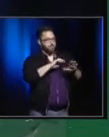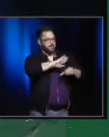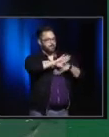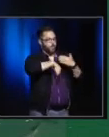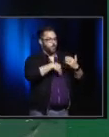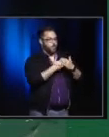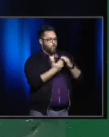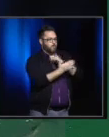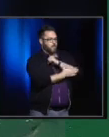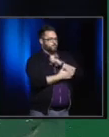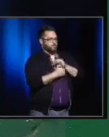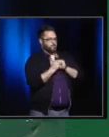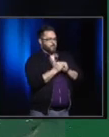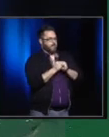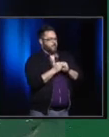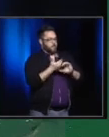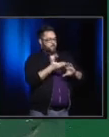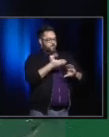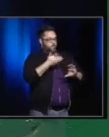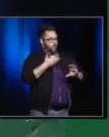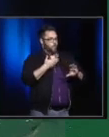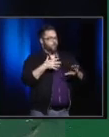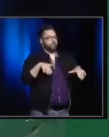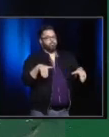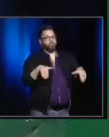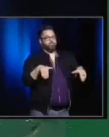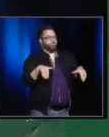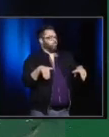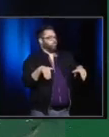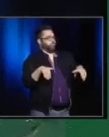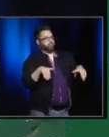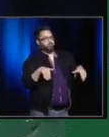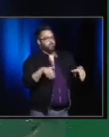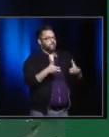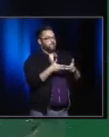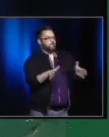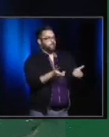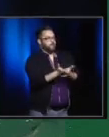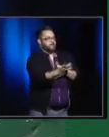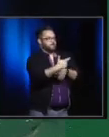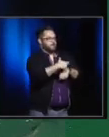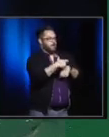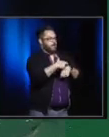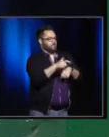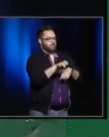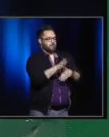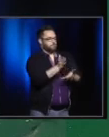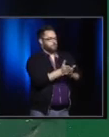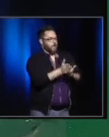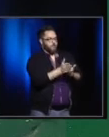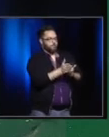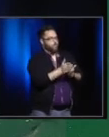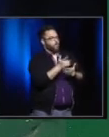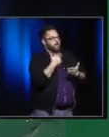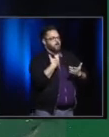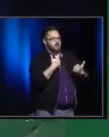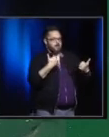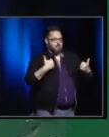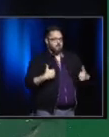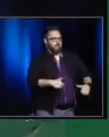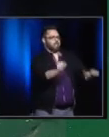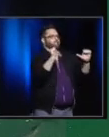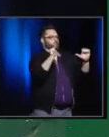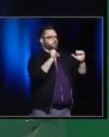action. We've wasted a lot of time because of inaction due to uncertainty, and it has to stop. It'll take an epic amount of effort